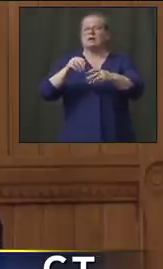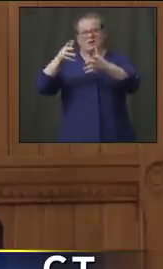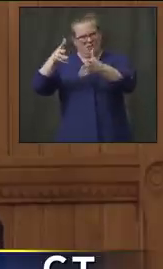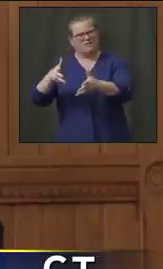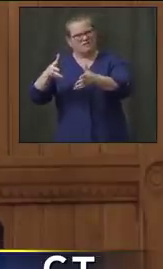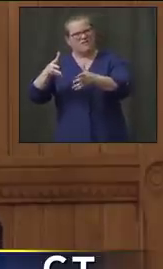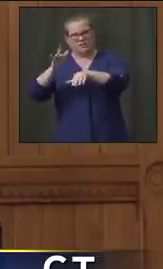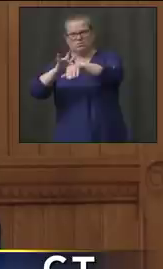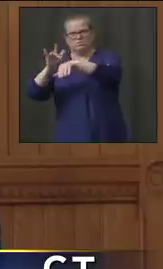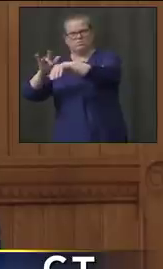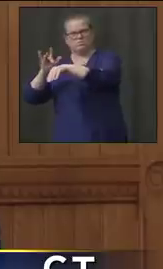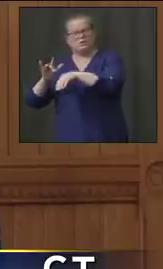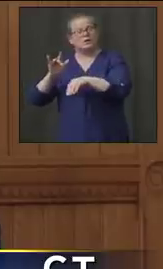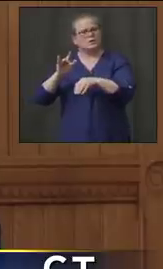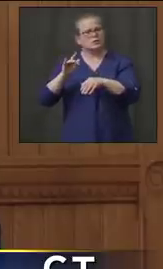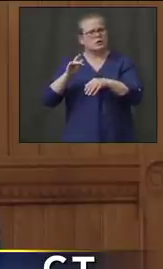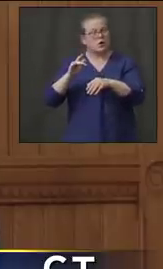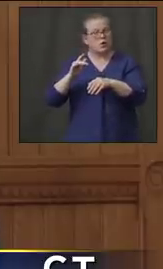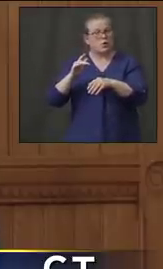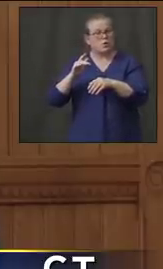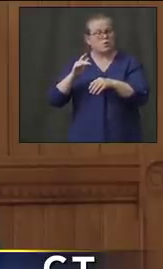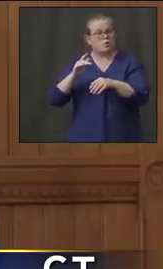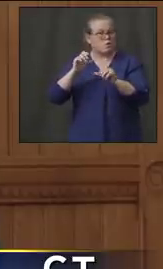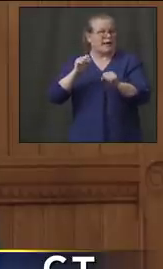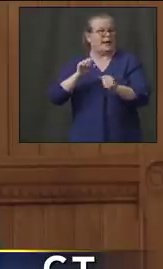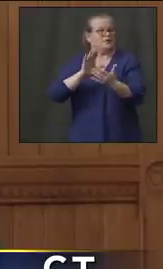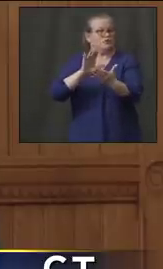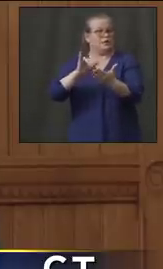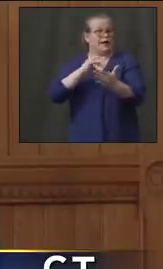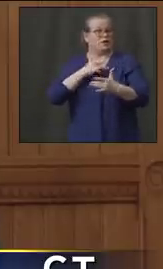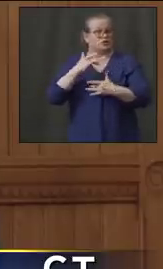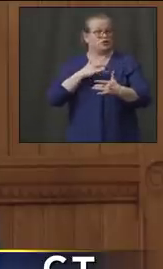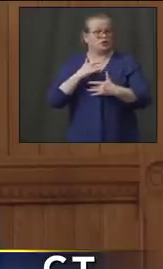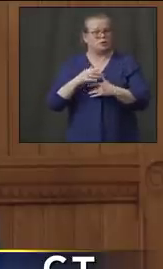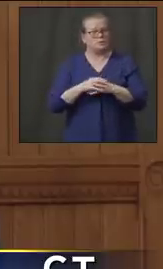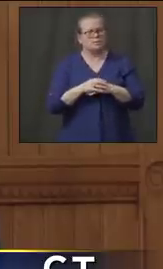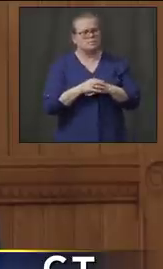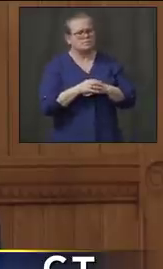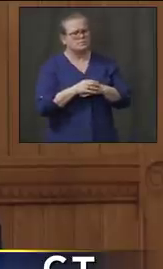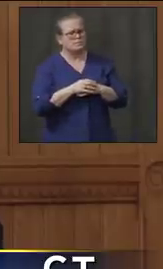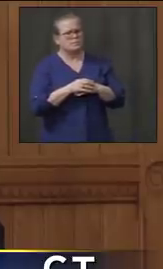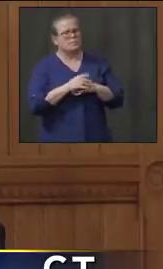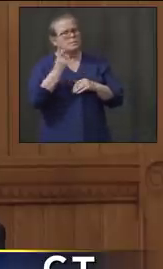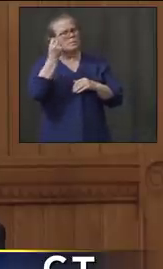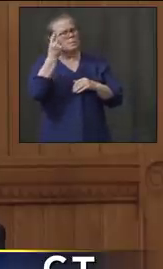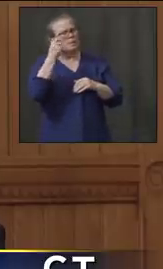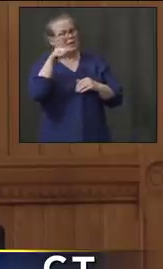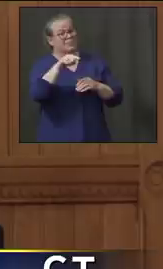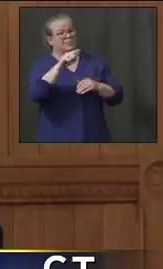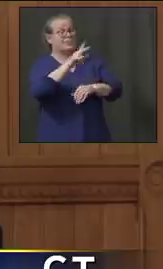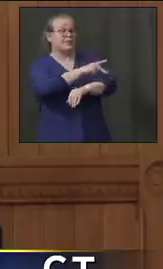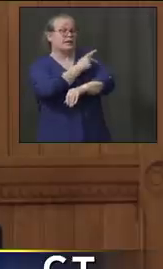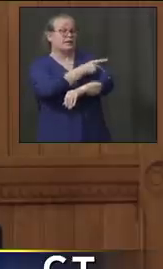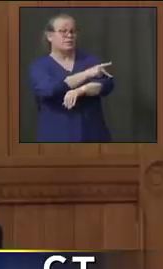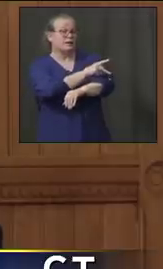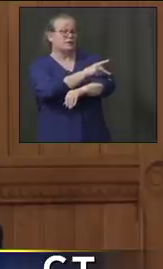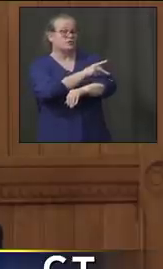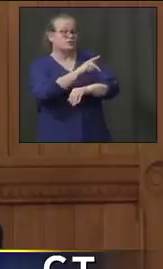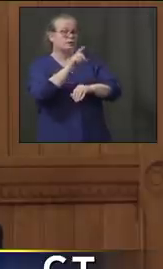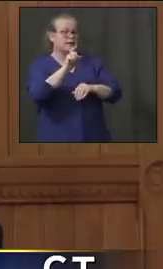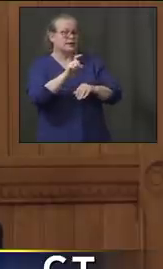address that concern that I think you're alluding to. This would be a patient who needs a higher level of care than a nursing